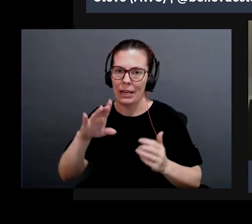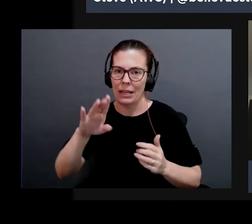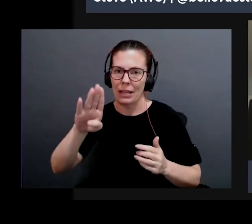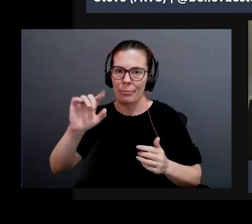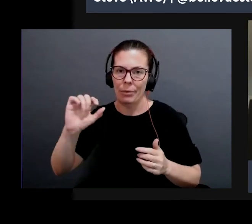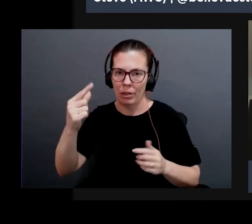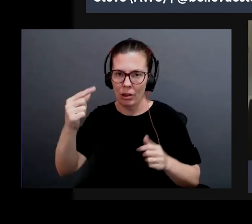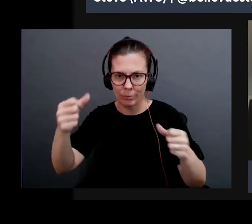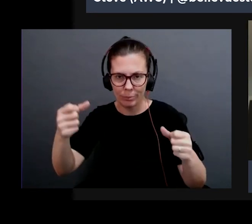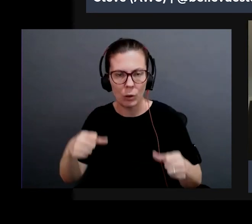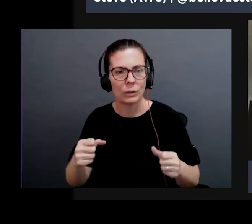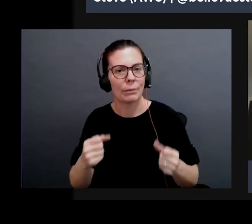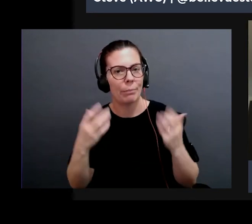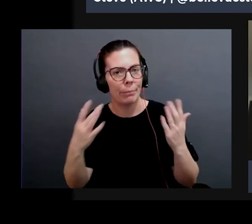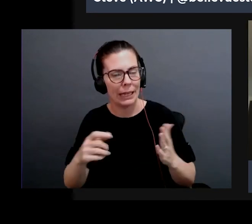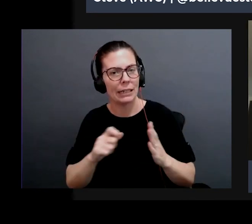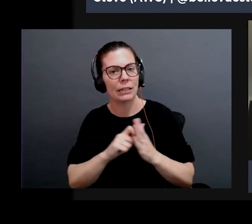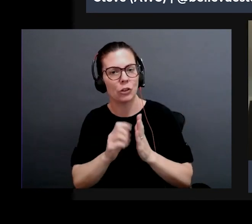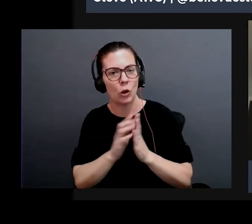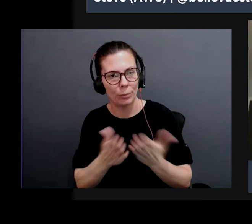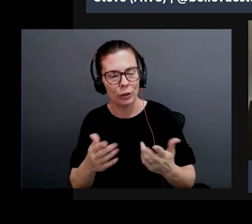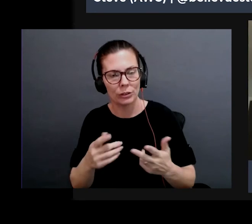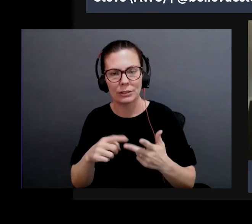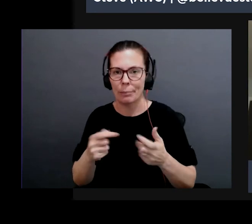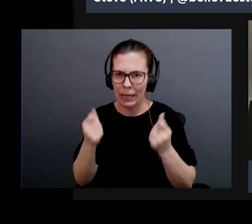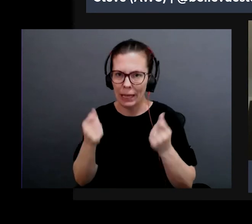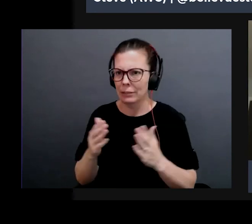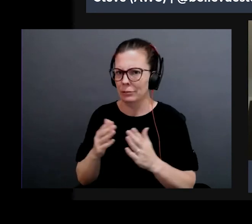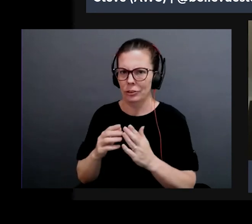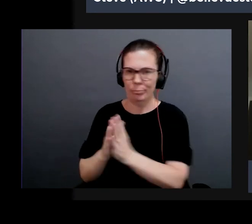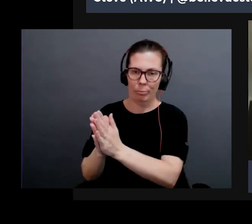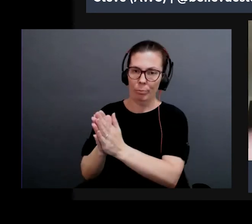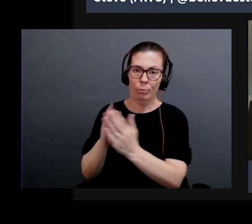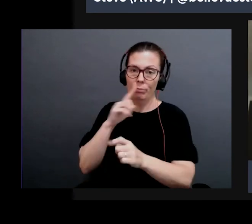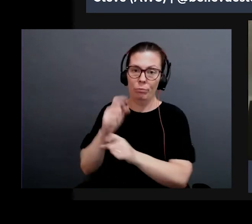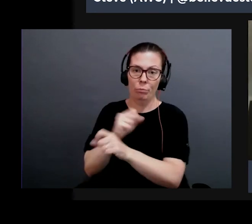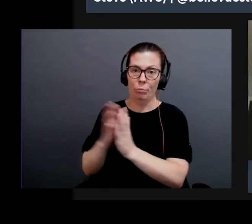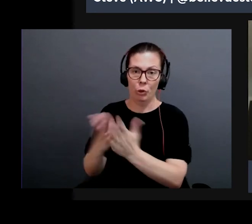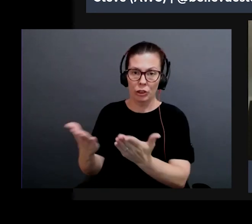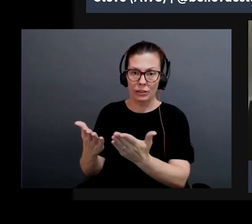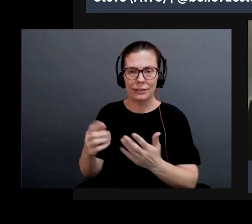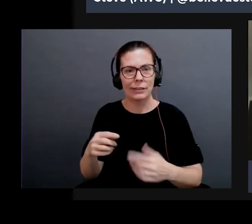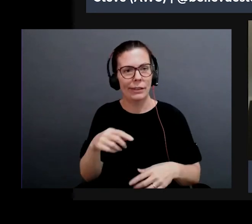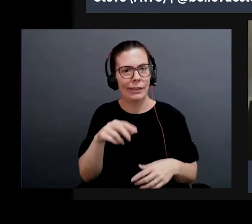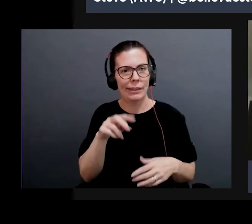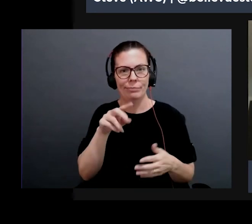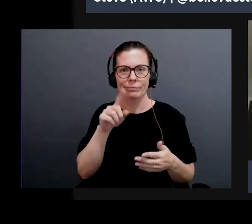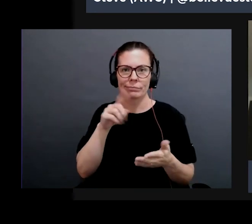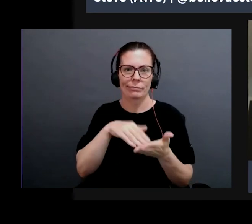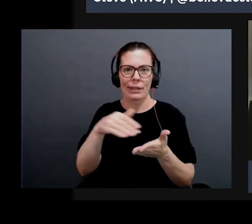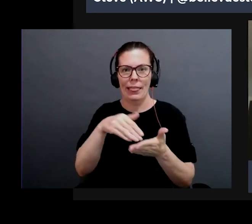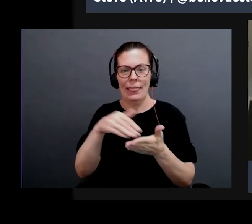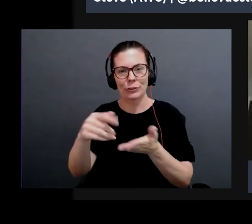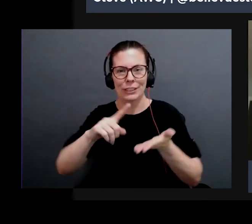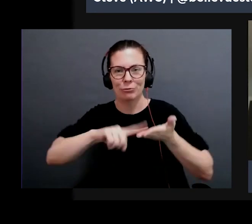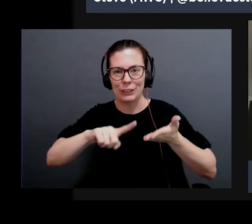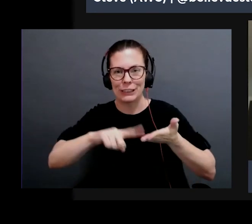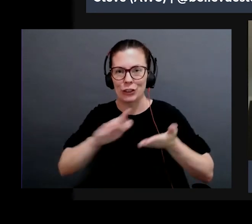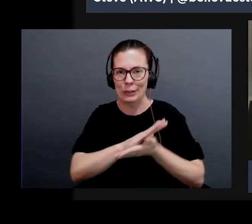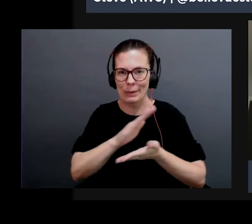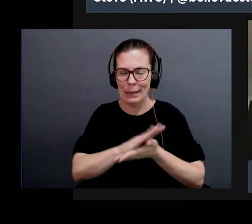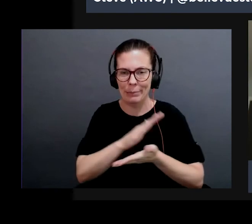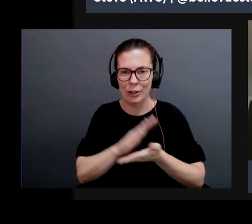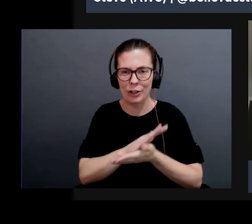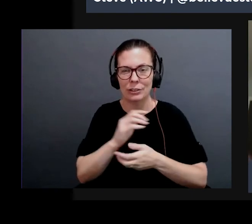of notebooks, a ton of just pure books, and then hundreds and thousands of research papers. Every